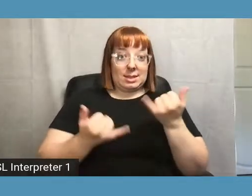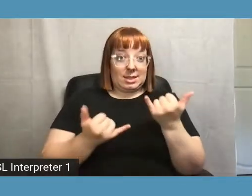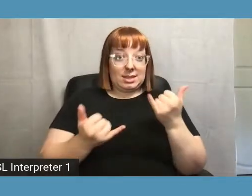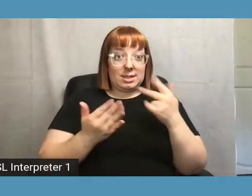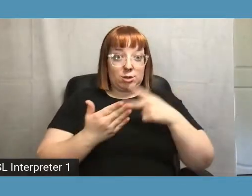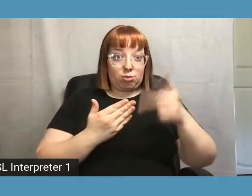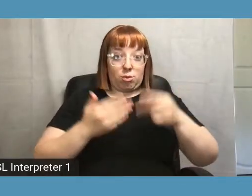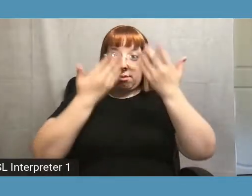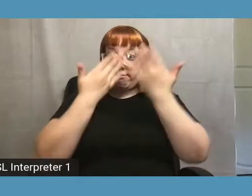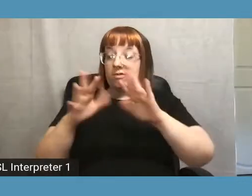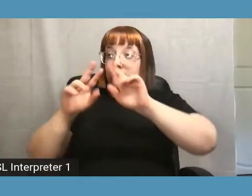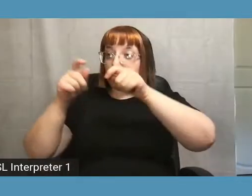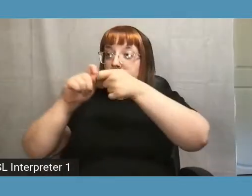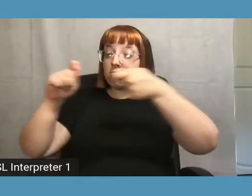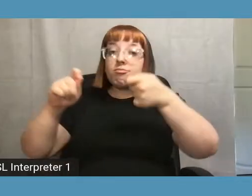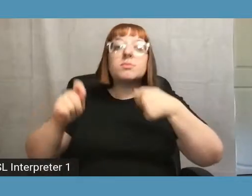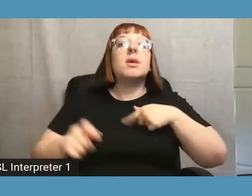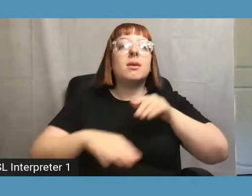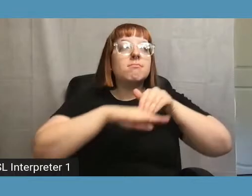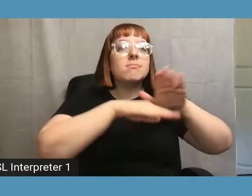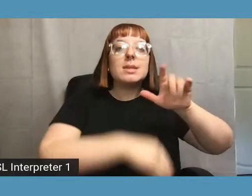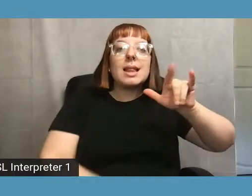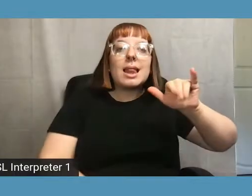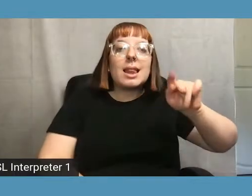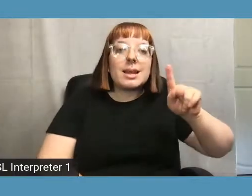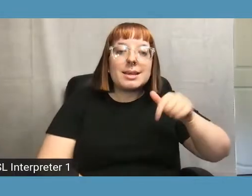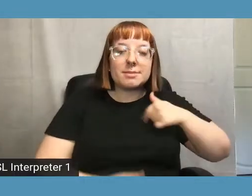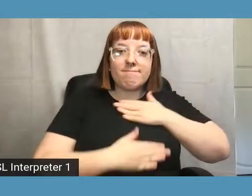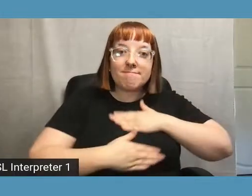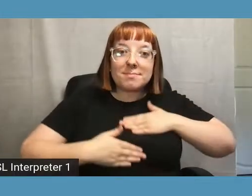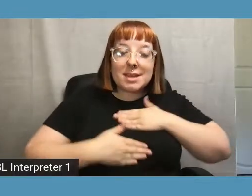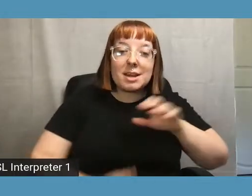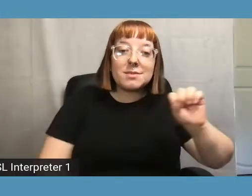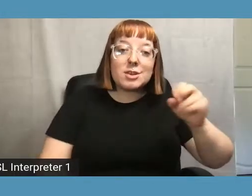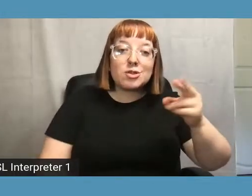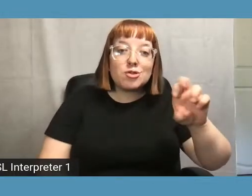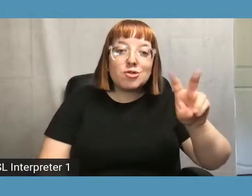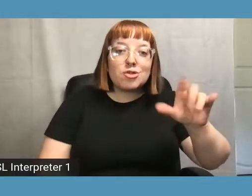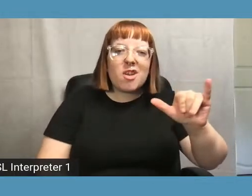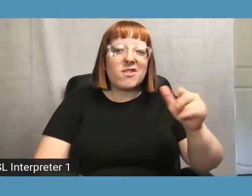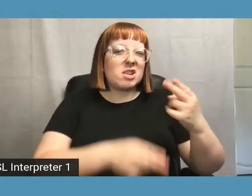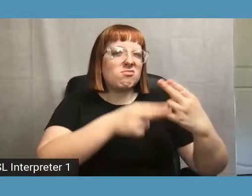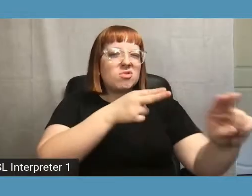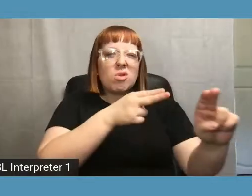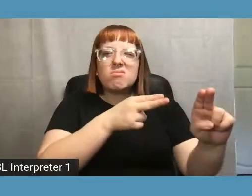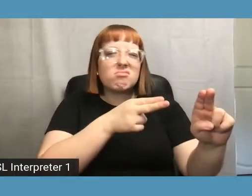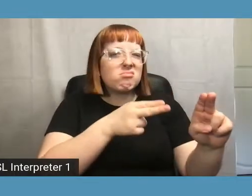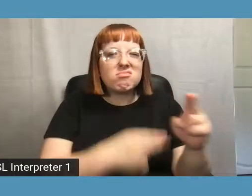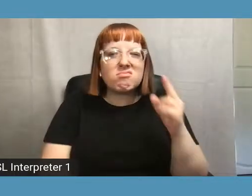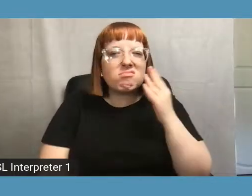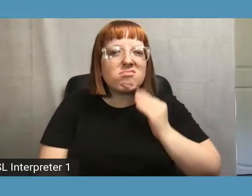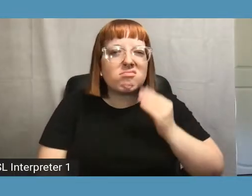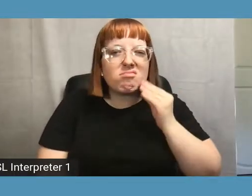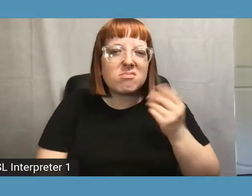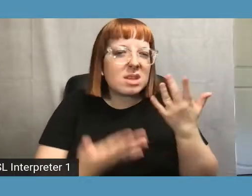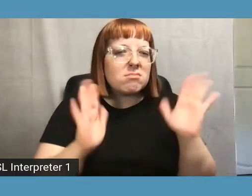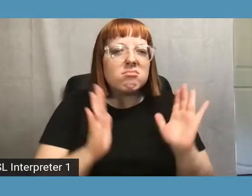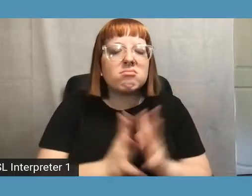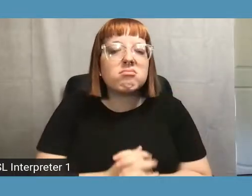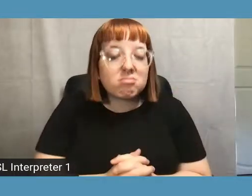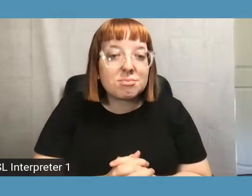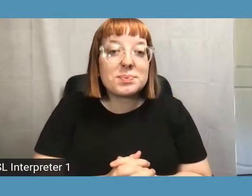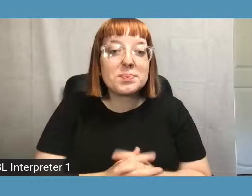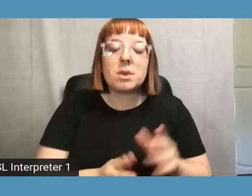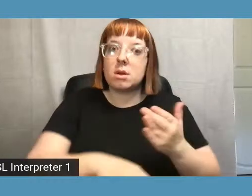to a satisfaction survey. Sharing your experience through this survey will only take a few minutes and will greatly improve your work.